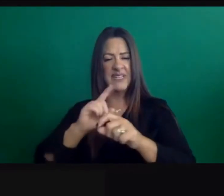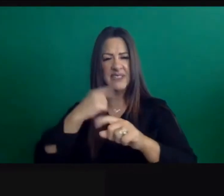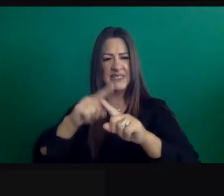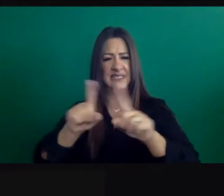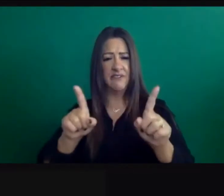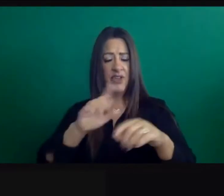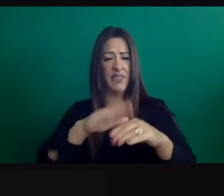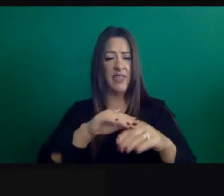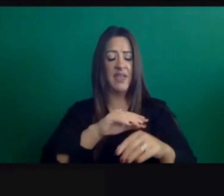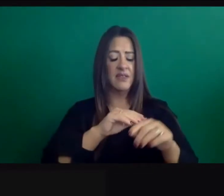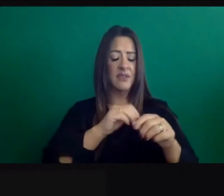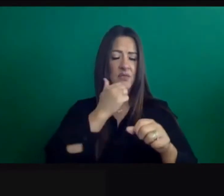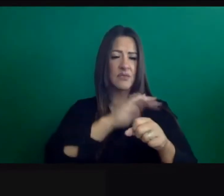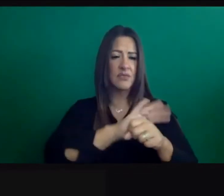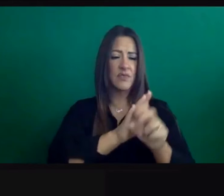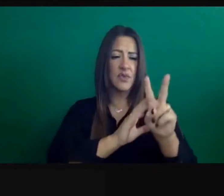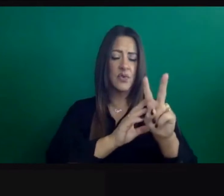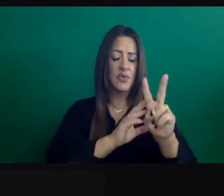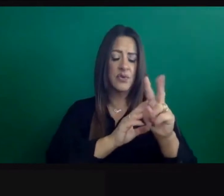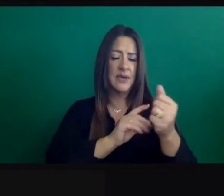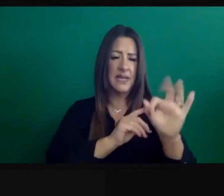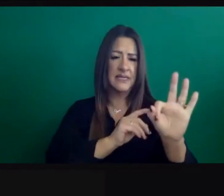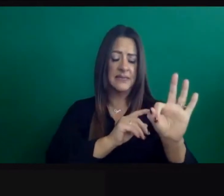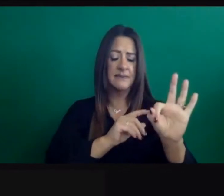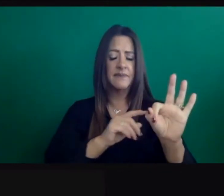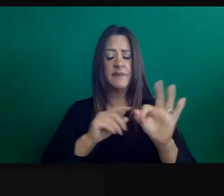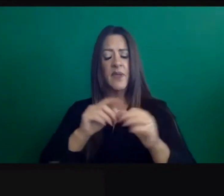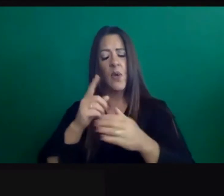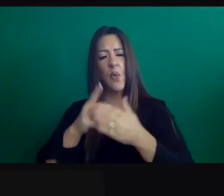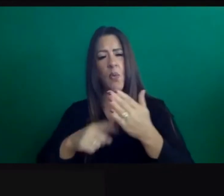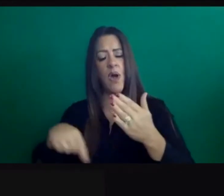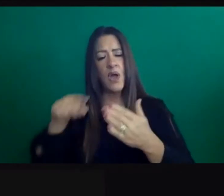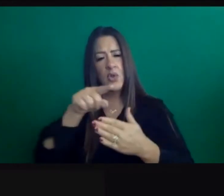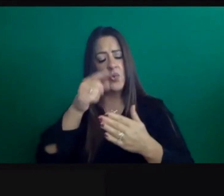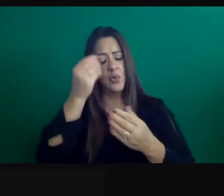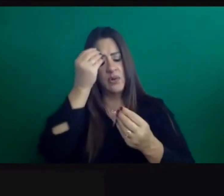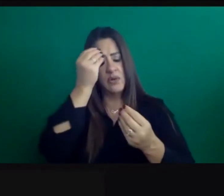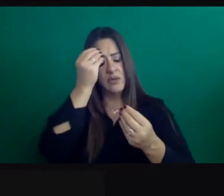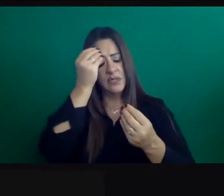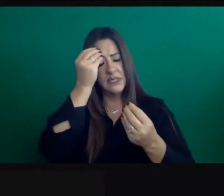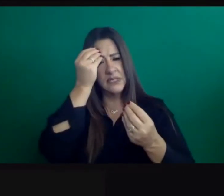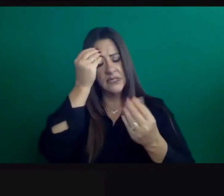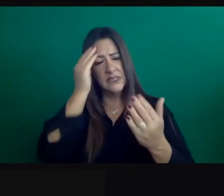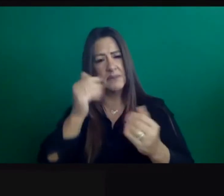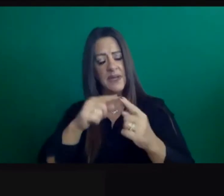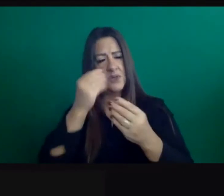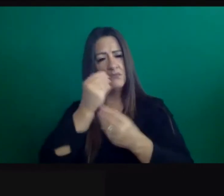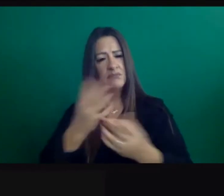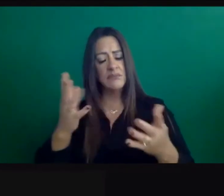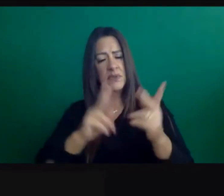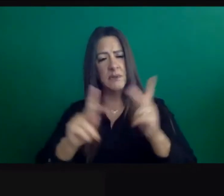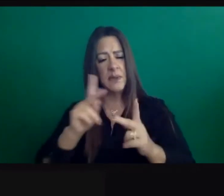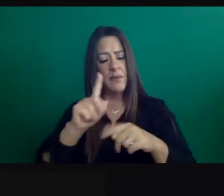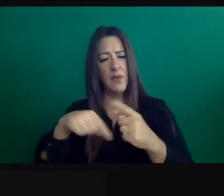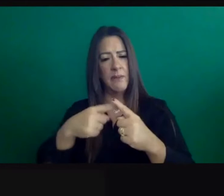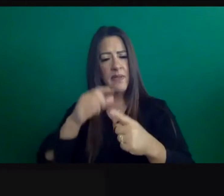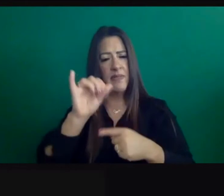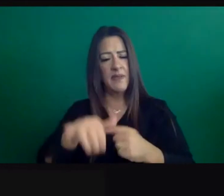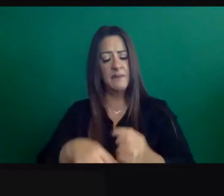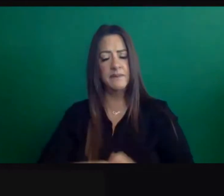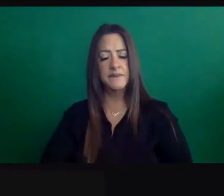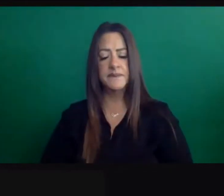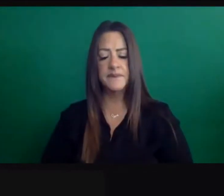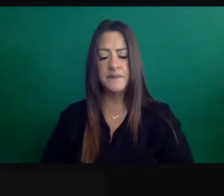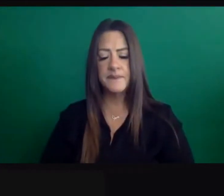vaccinations will be less effective against them? Thanks so much. Yeah. So first, to the first part of, or